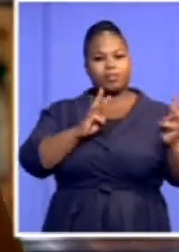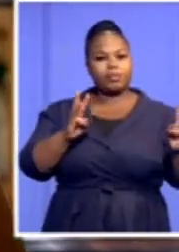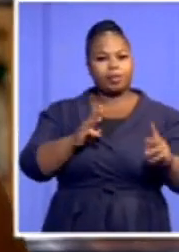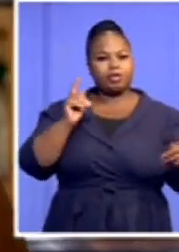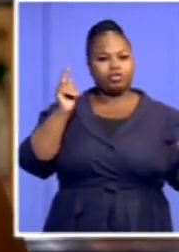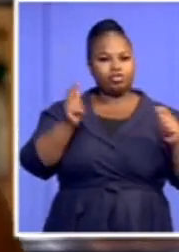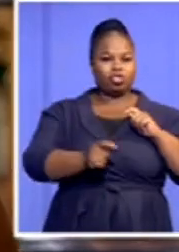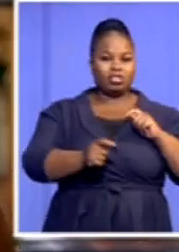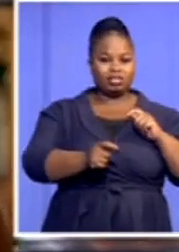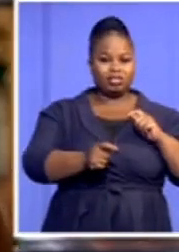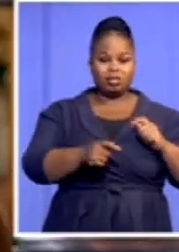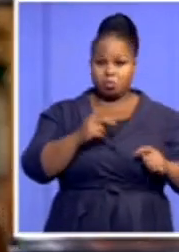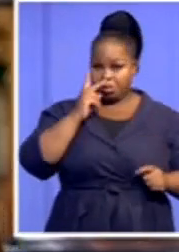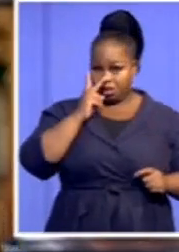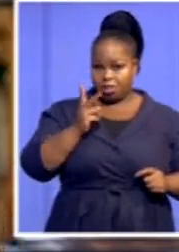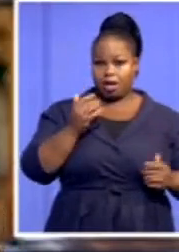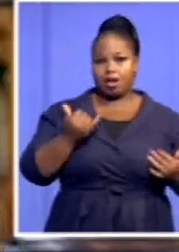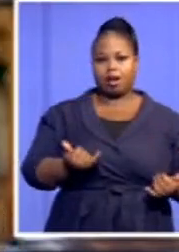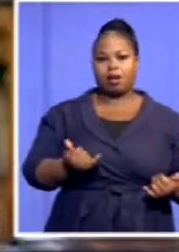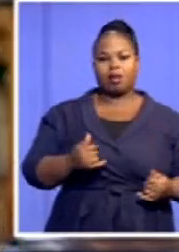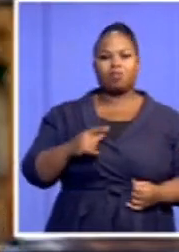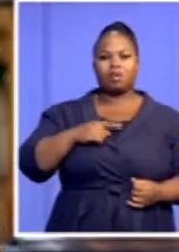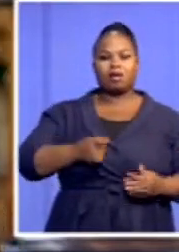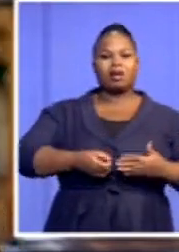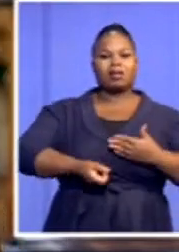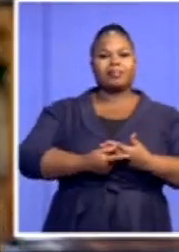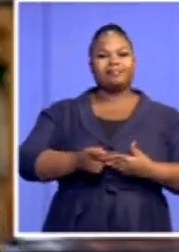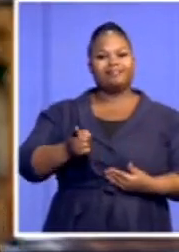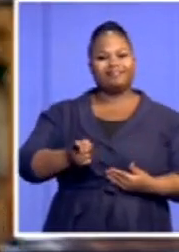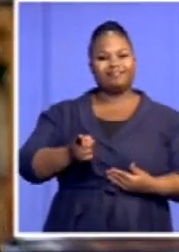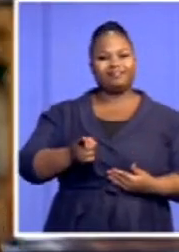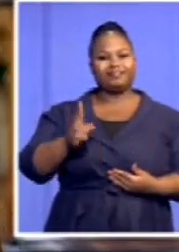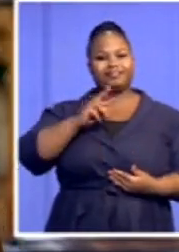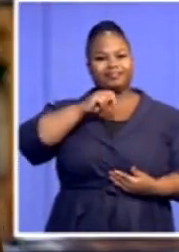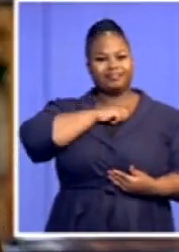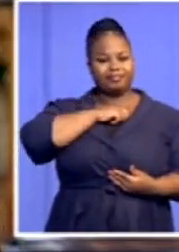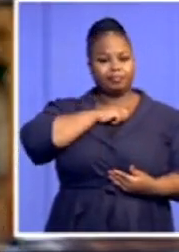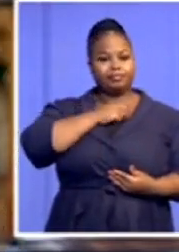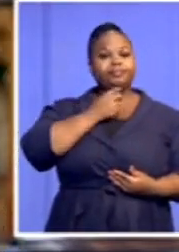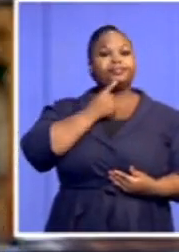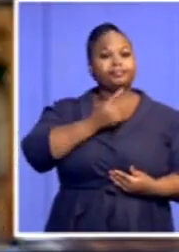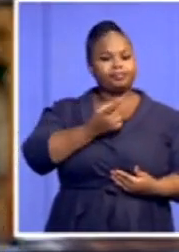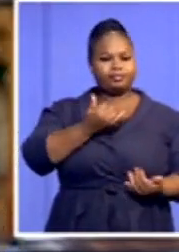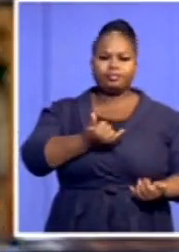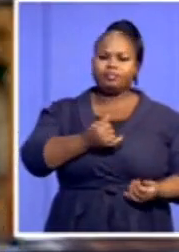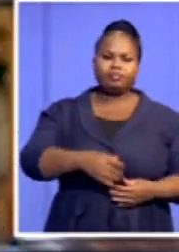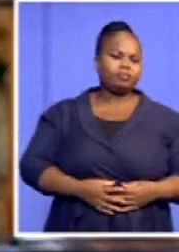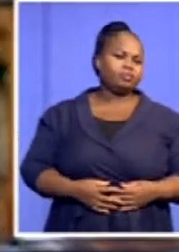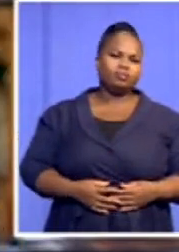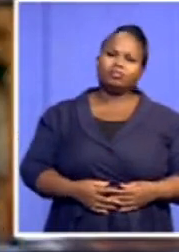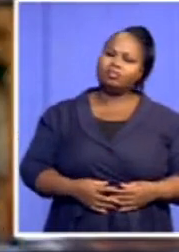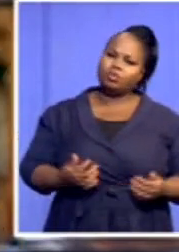of climate change that it's had in KZN. And they're saying that they already raised red flags from as early